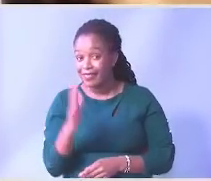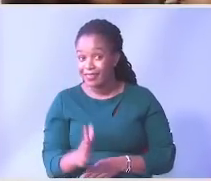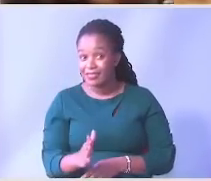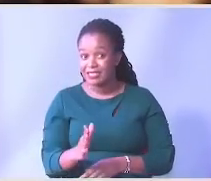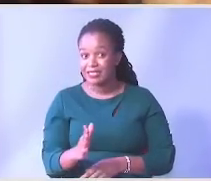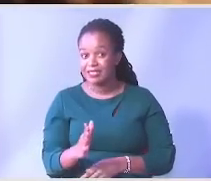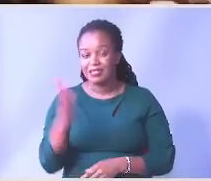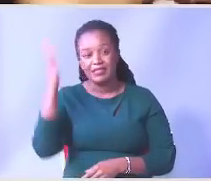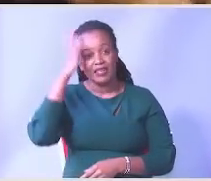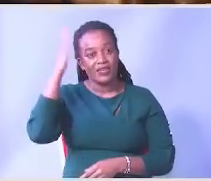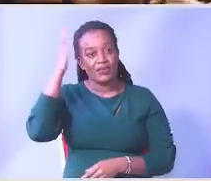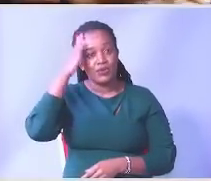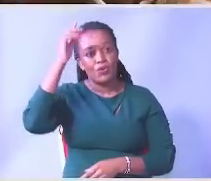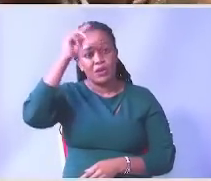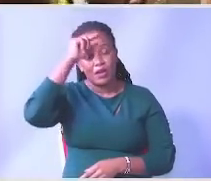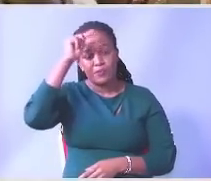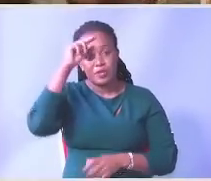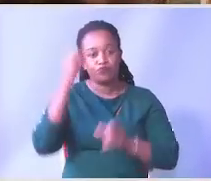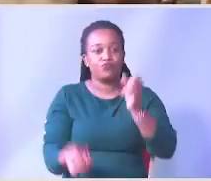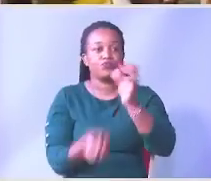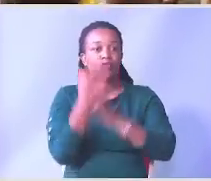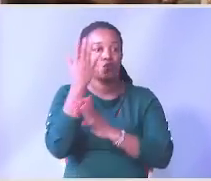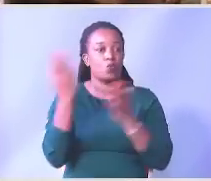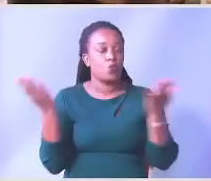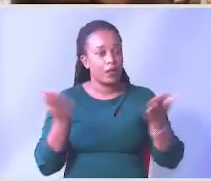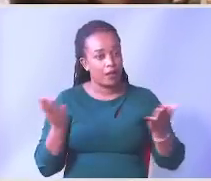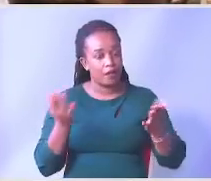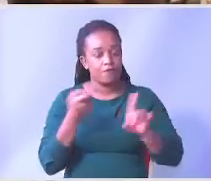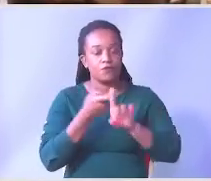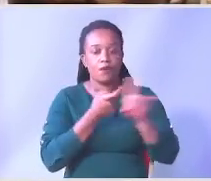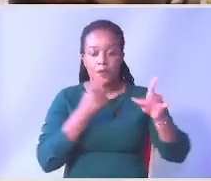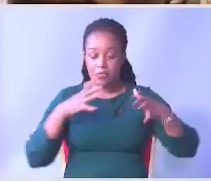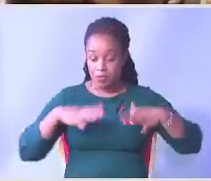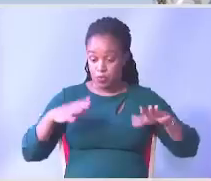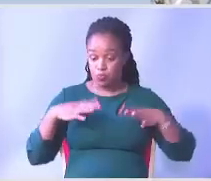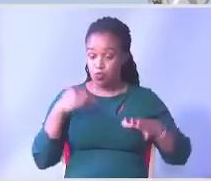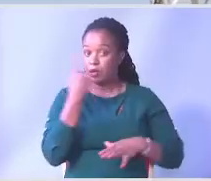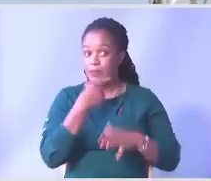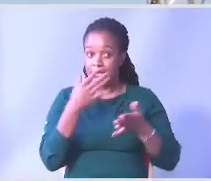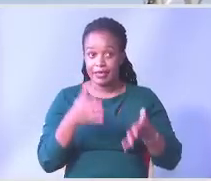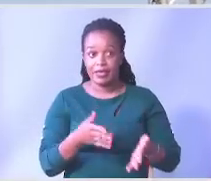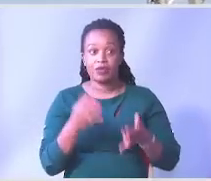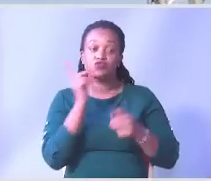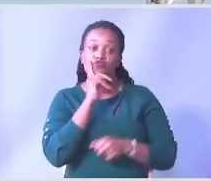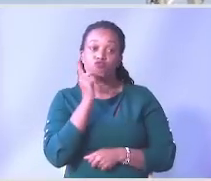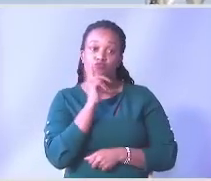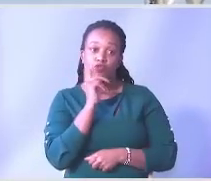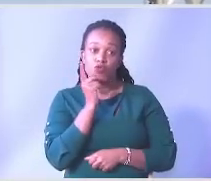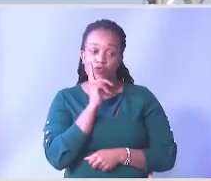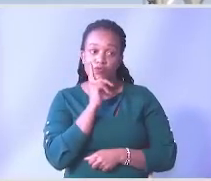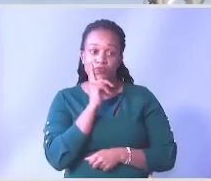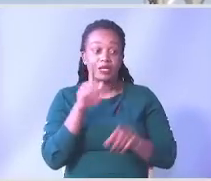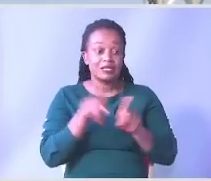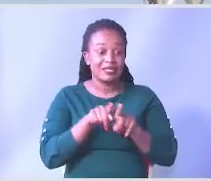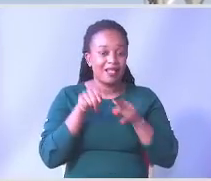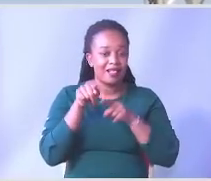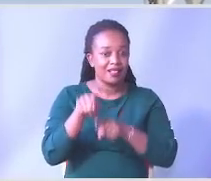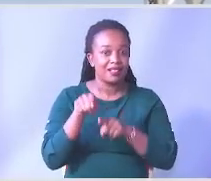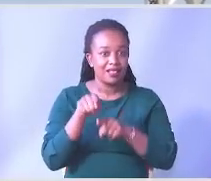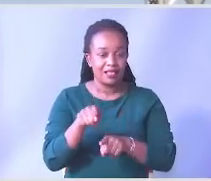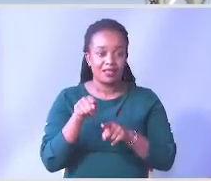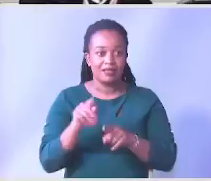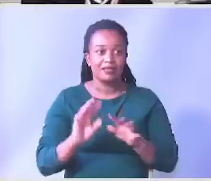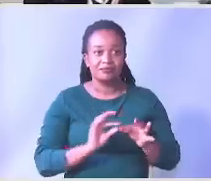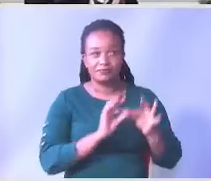where the government is going to be formed. The government is going to be formed from the people who will be here tomorrow. They have, however, condemned the Azimio la Umoja